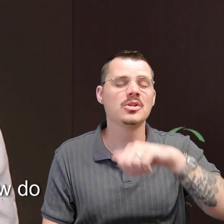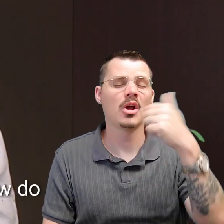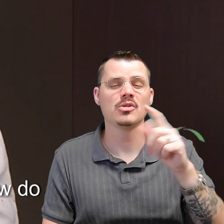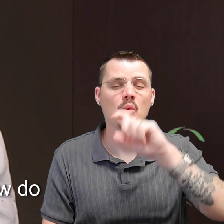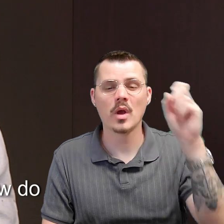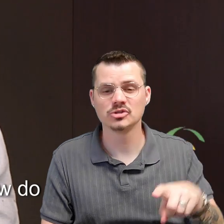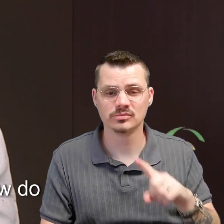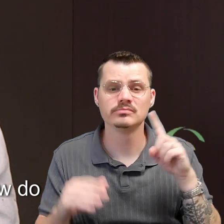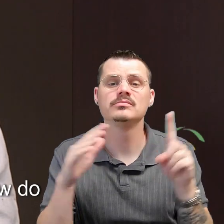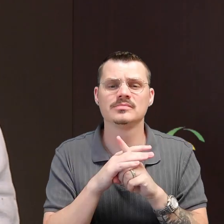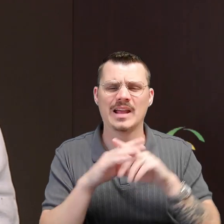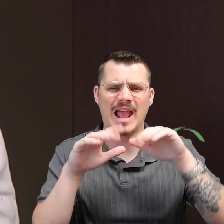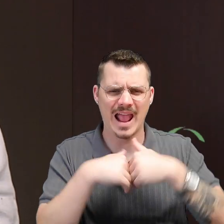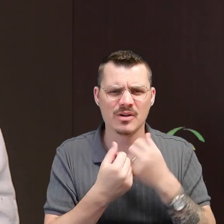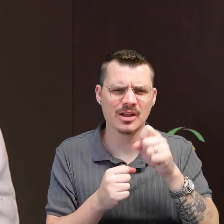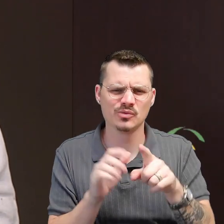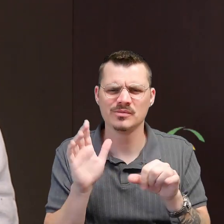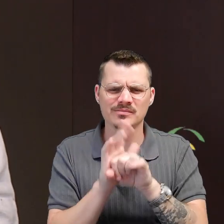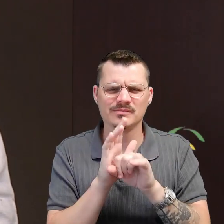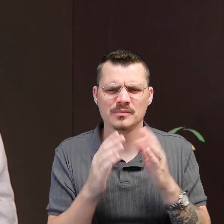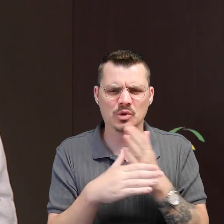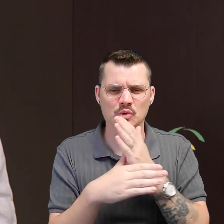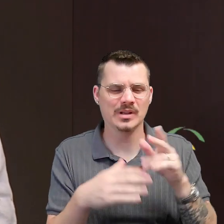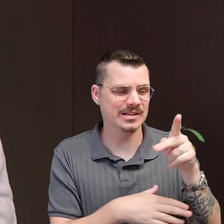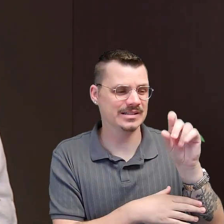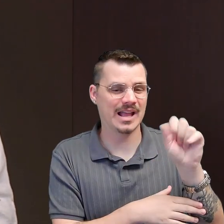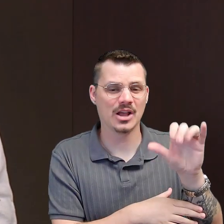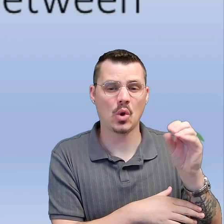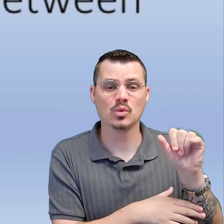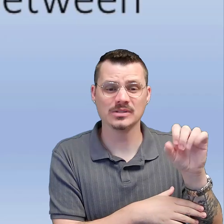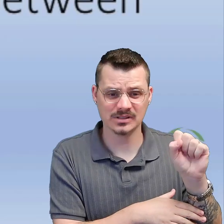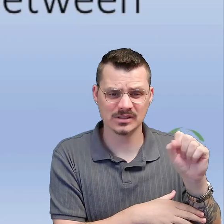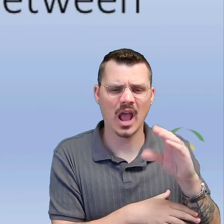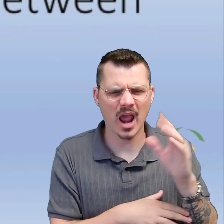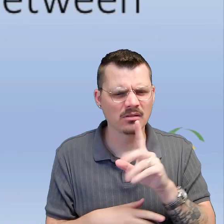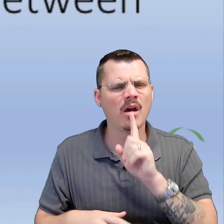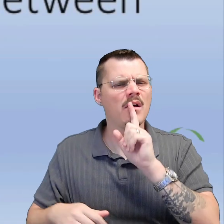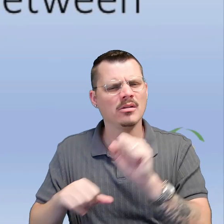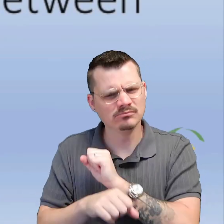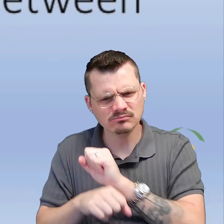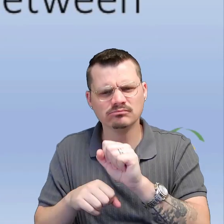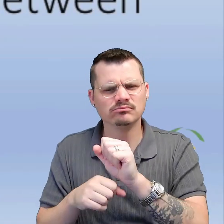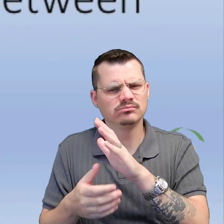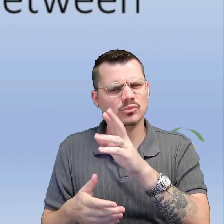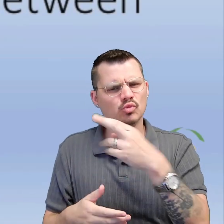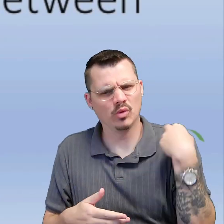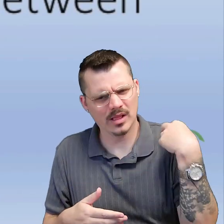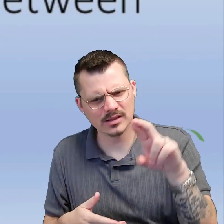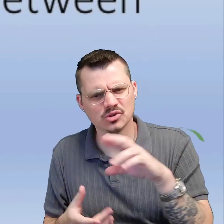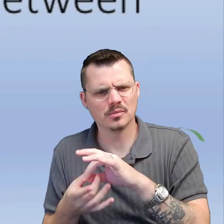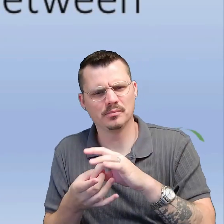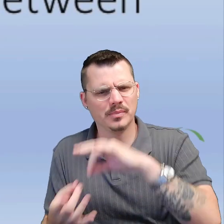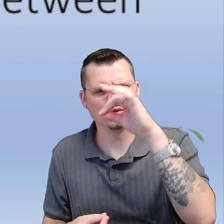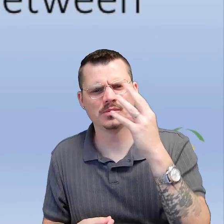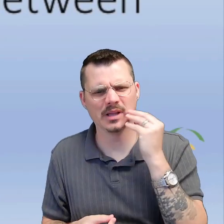Another question that comes up is, how do you distinguish between psychosis and authentic religious